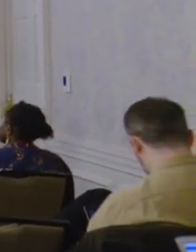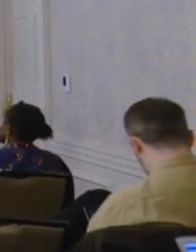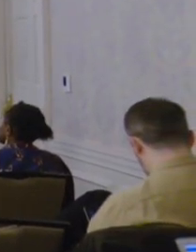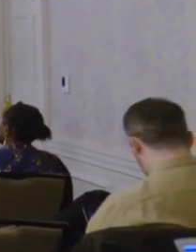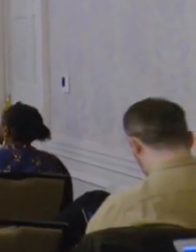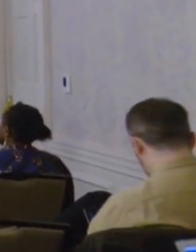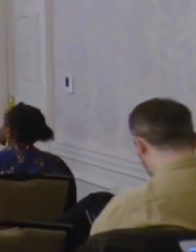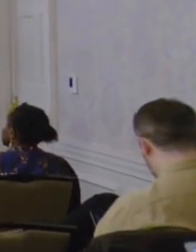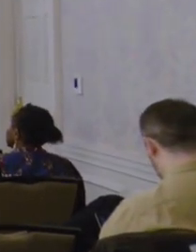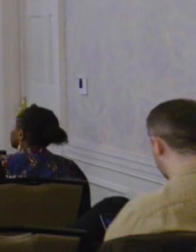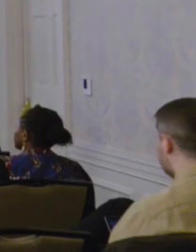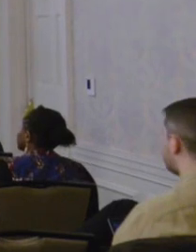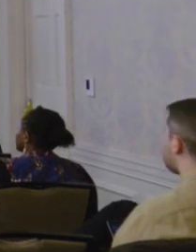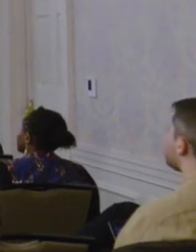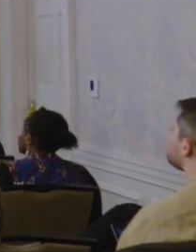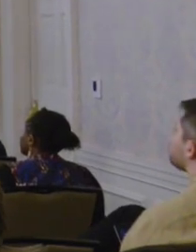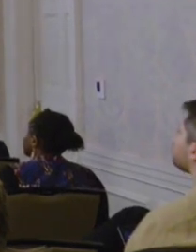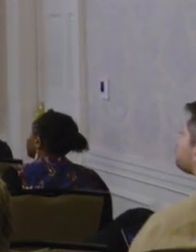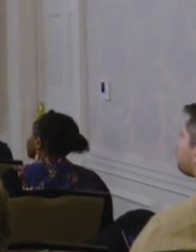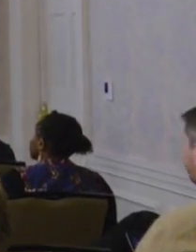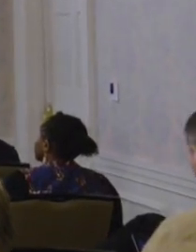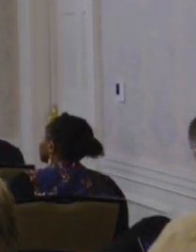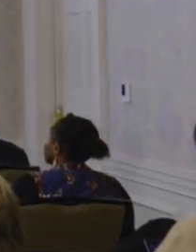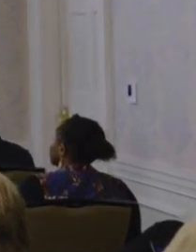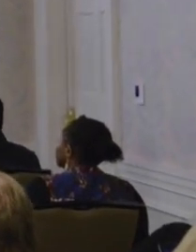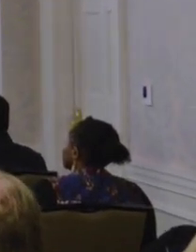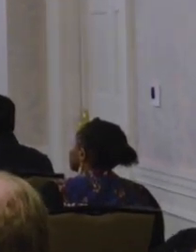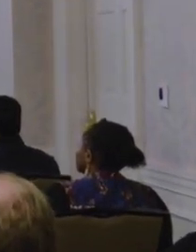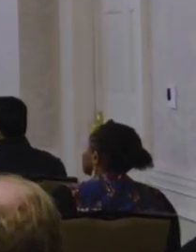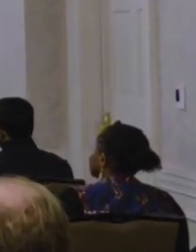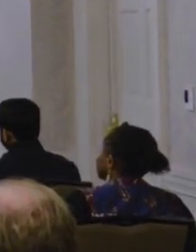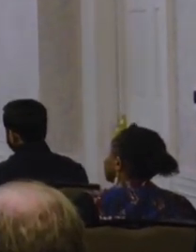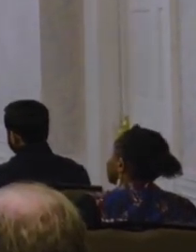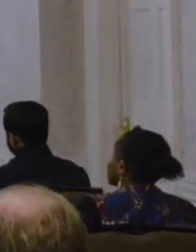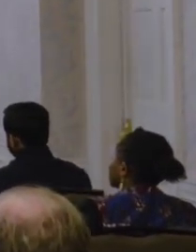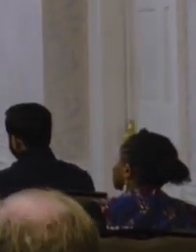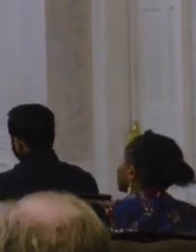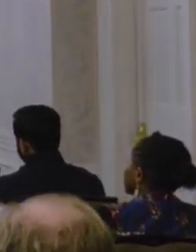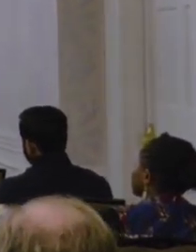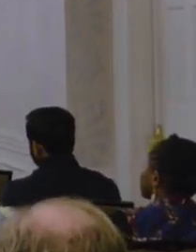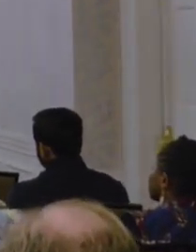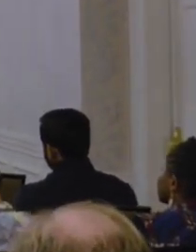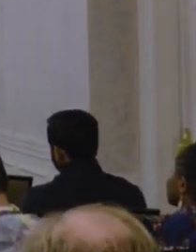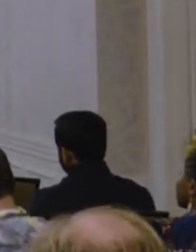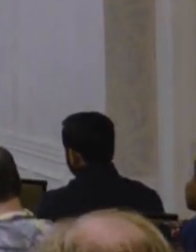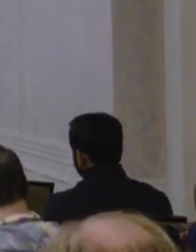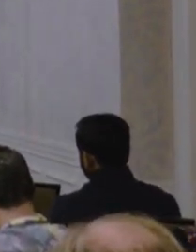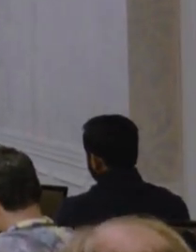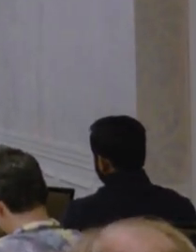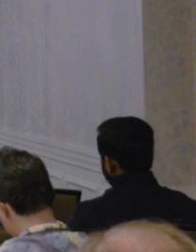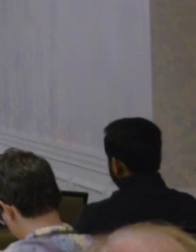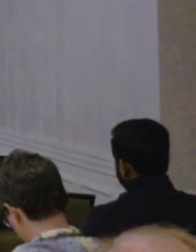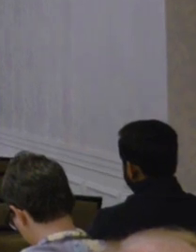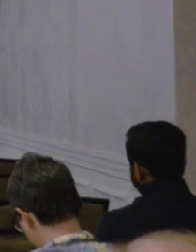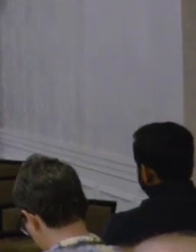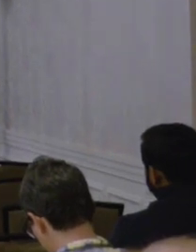in addition, we also got some feedback from the colleagues from Coach, from the World Bank, and from the EdTech Hub,